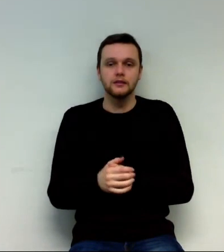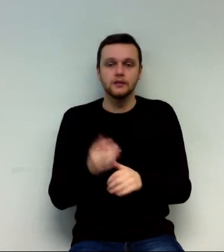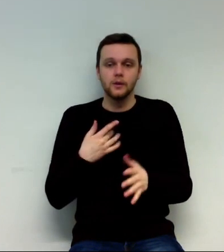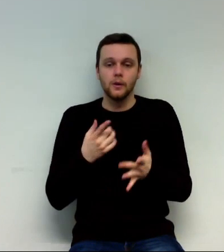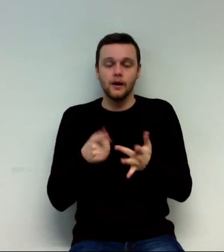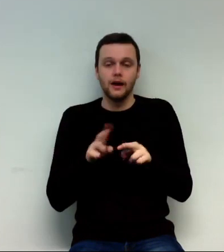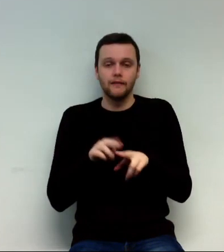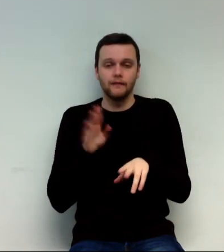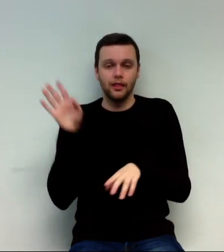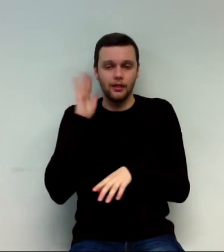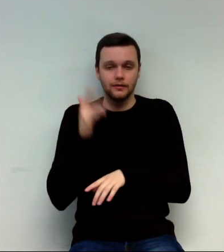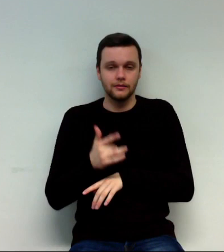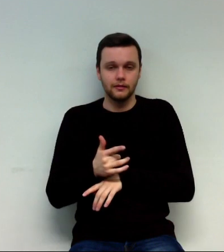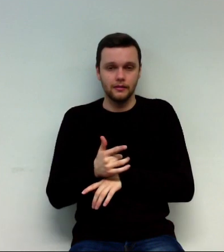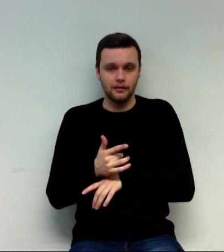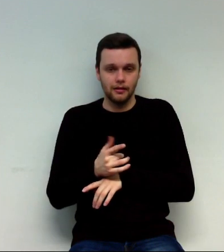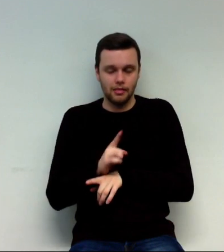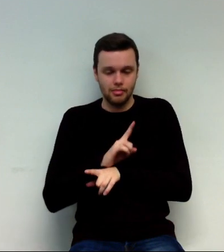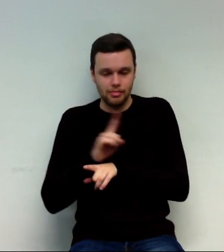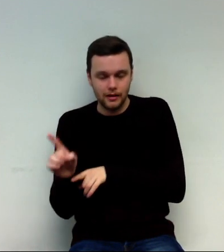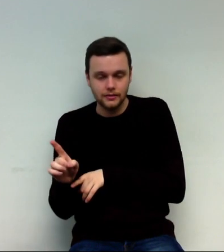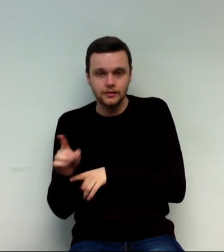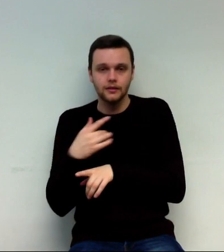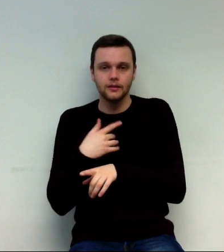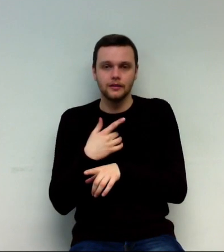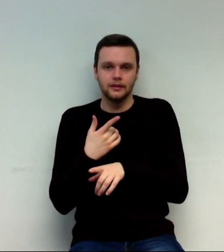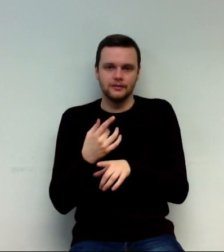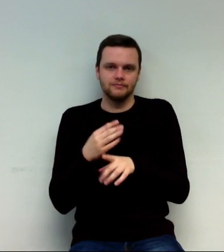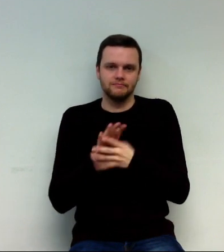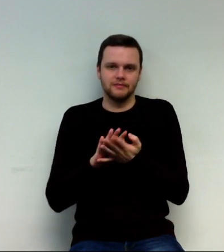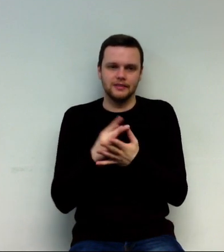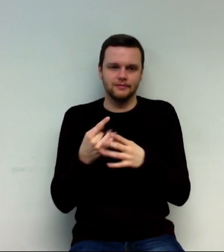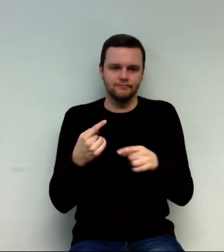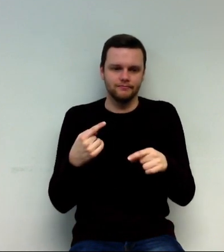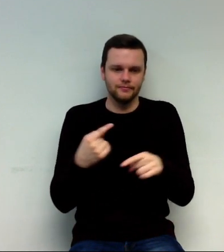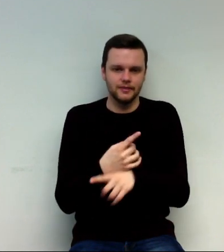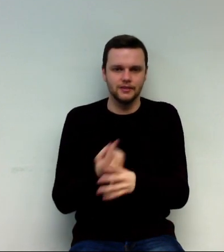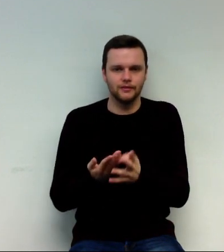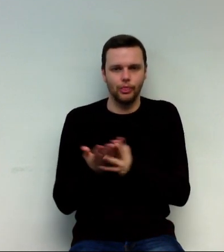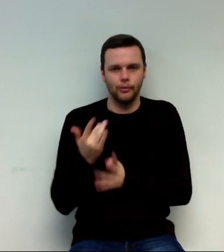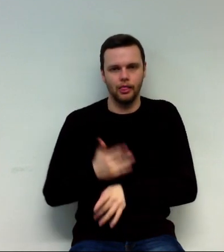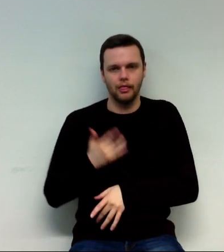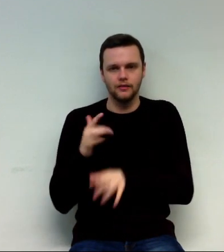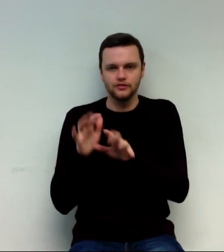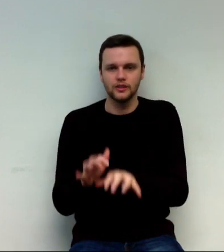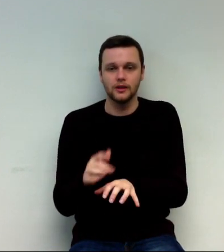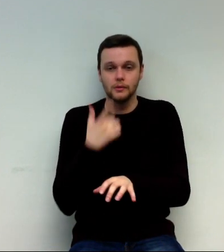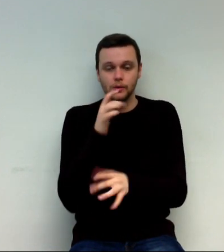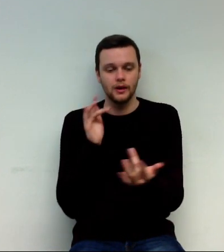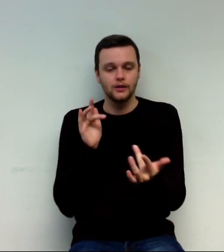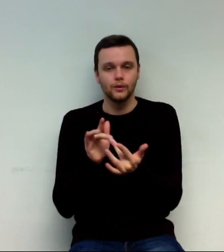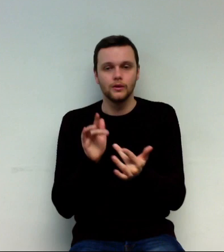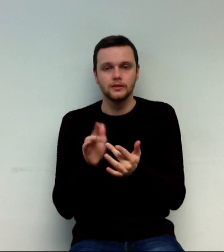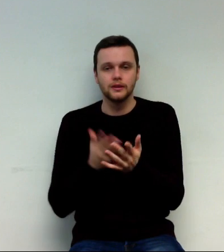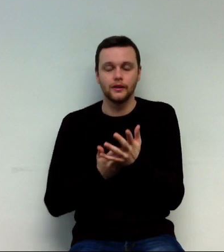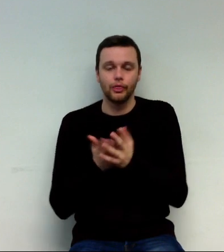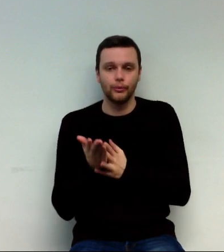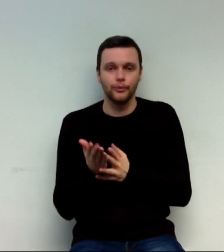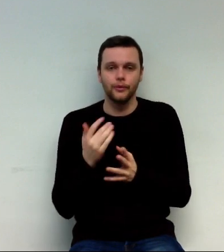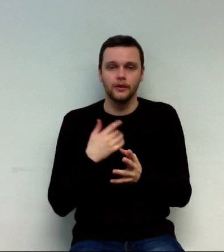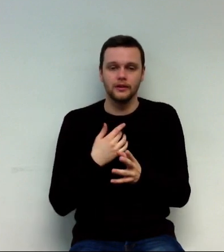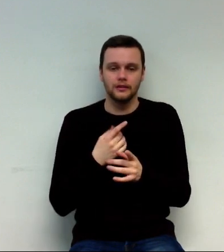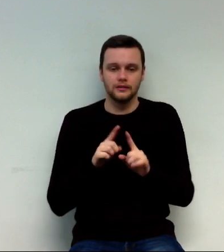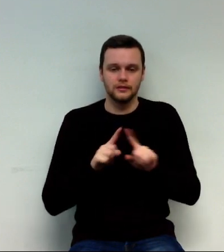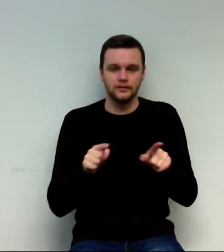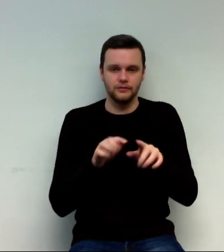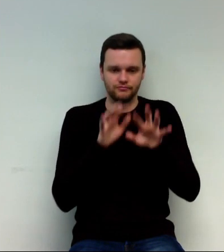you're listening back to this at a later date, obviously you haven't had the ability to talk to us through the live chats, but you can get in touch with us through the various